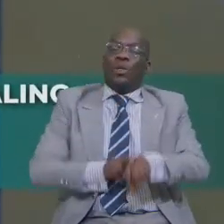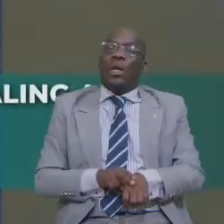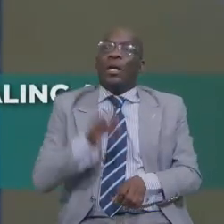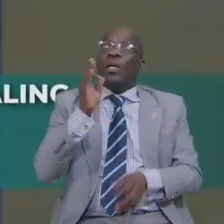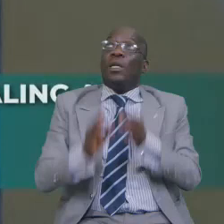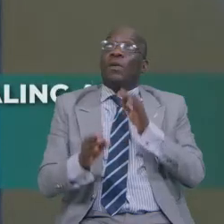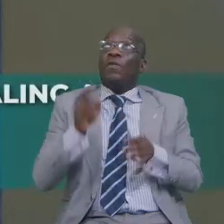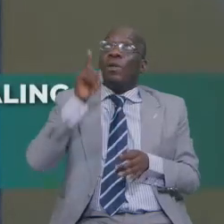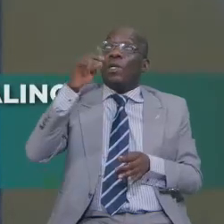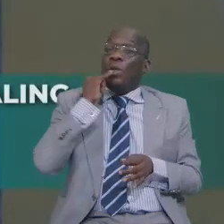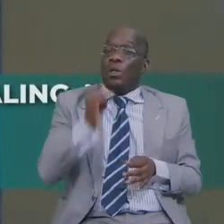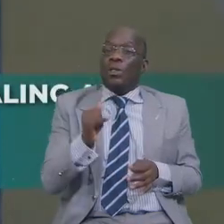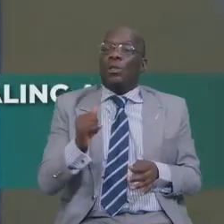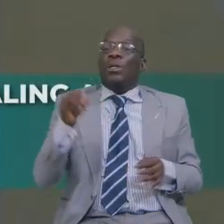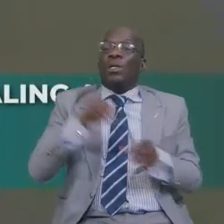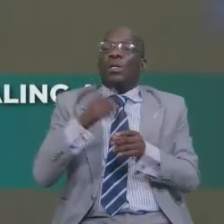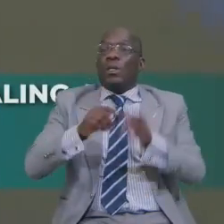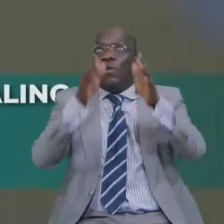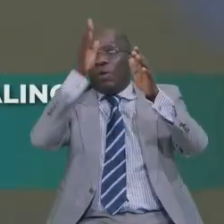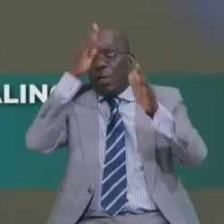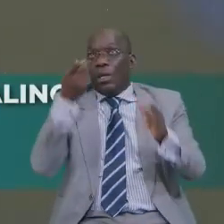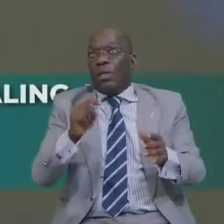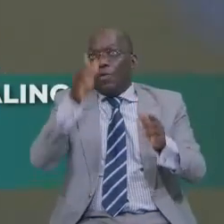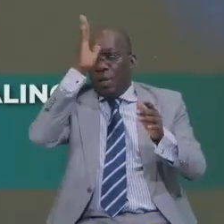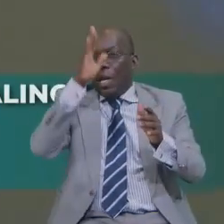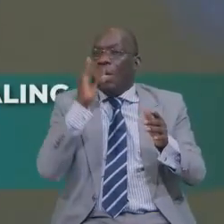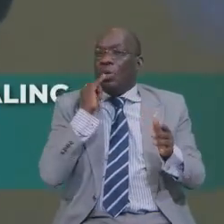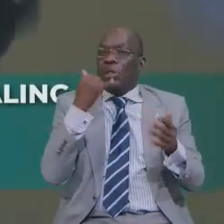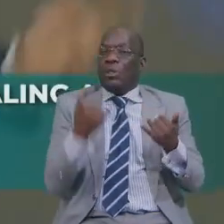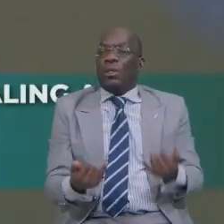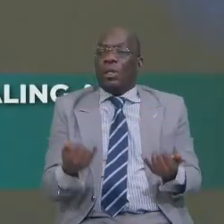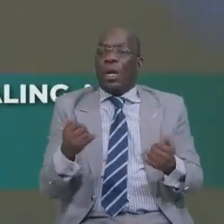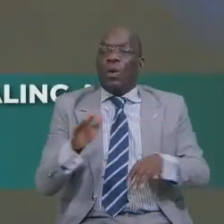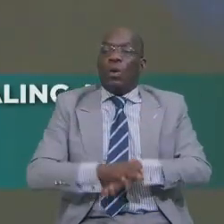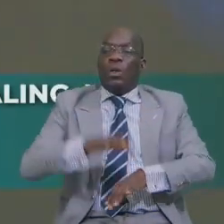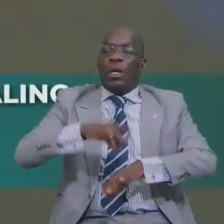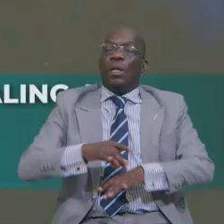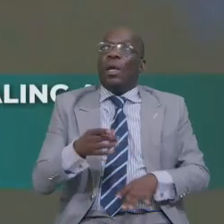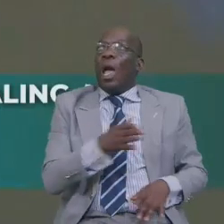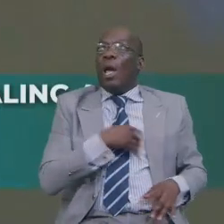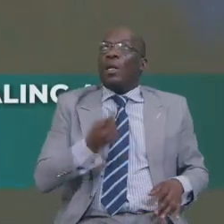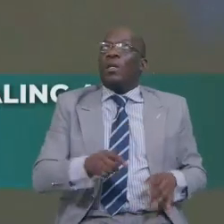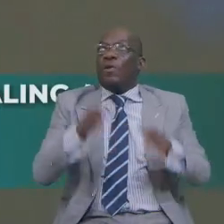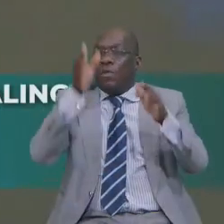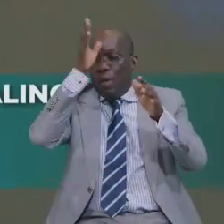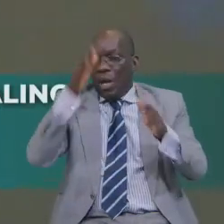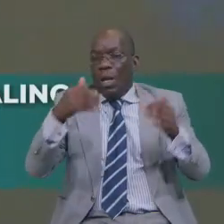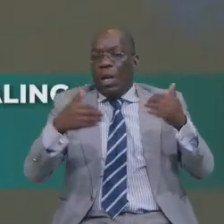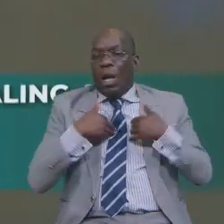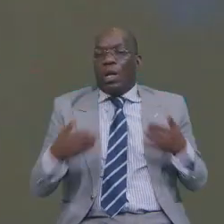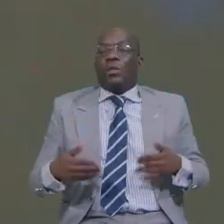Father has relocated to earth, and the Father has enveloped himself, has